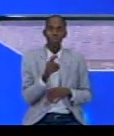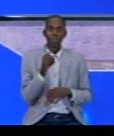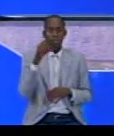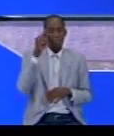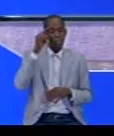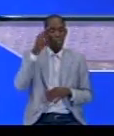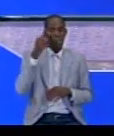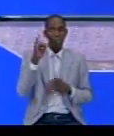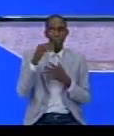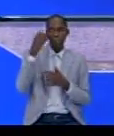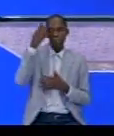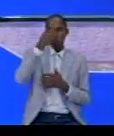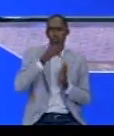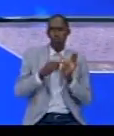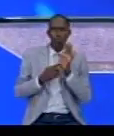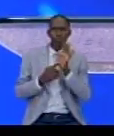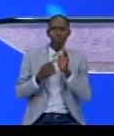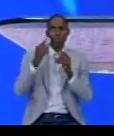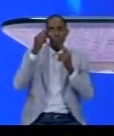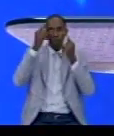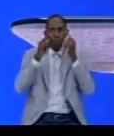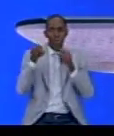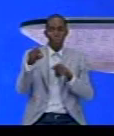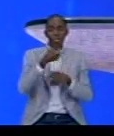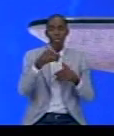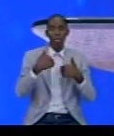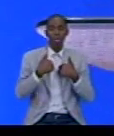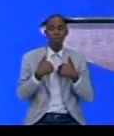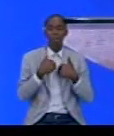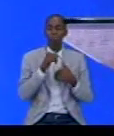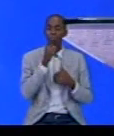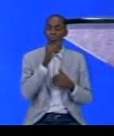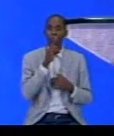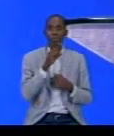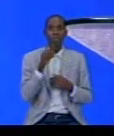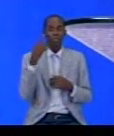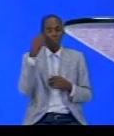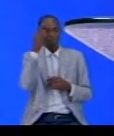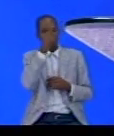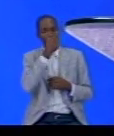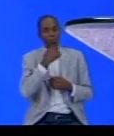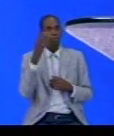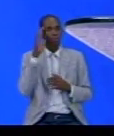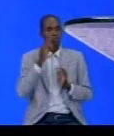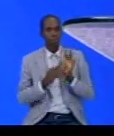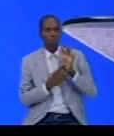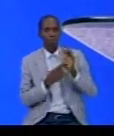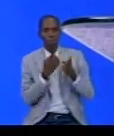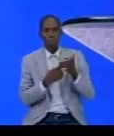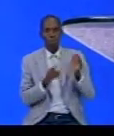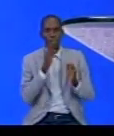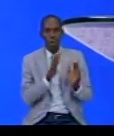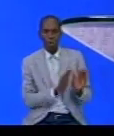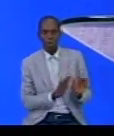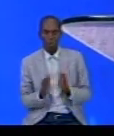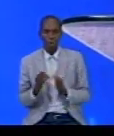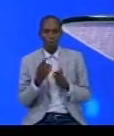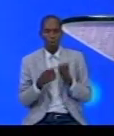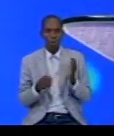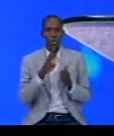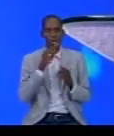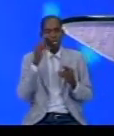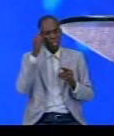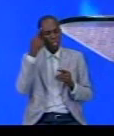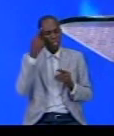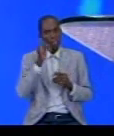reflect the thoughts they have. Their faces will show you what they are planning, what they are thinking, and if they are going to